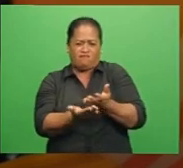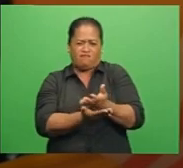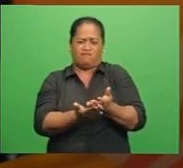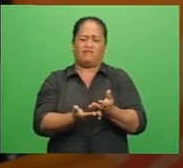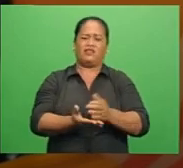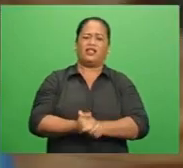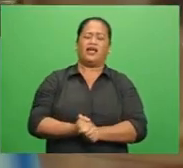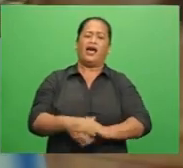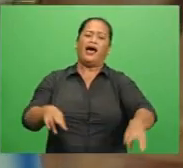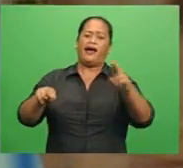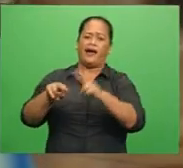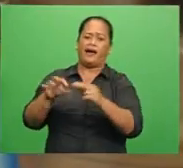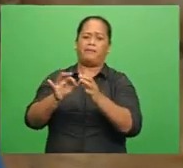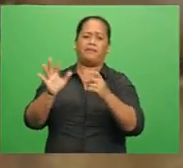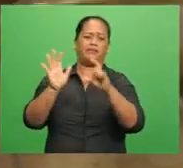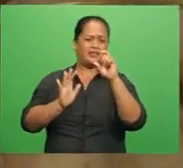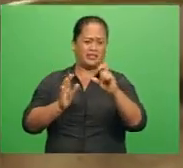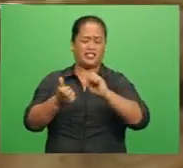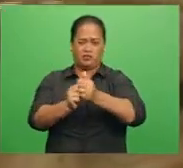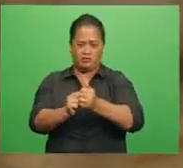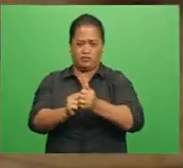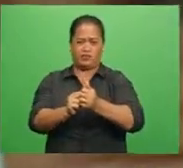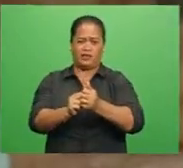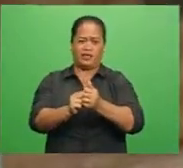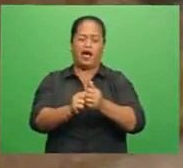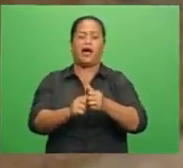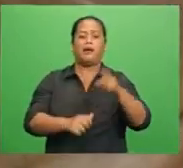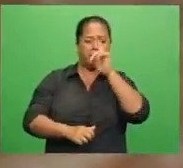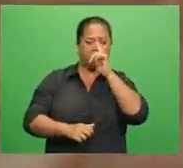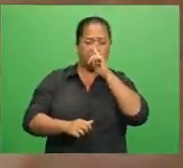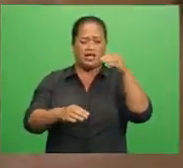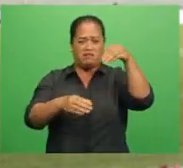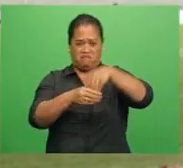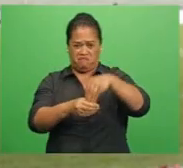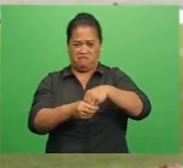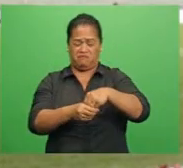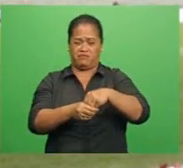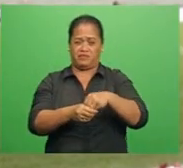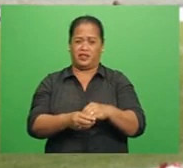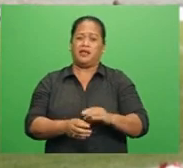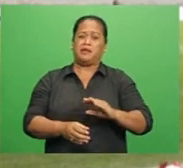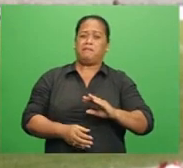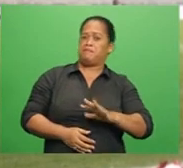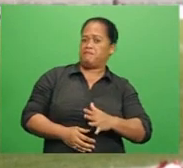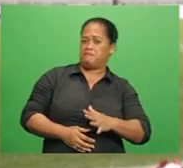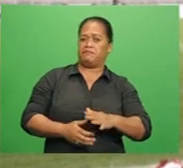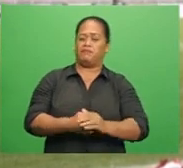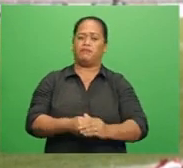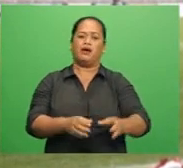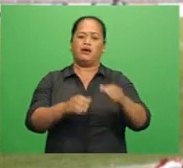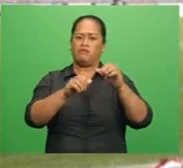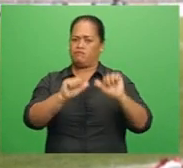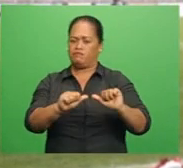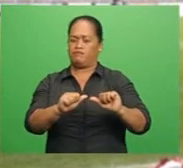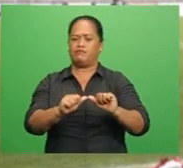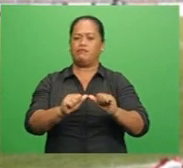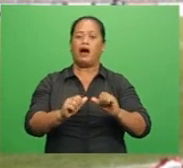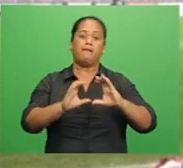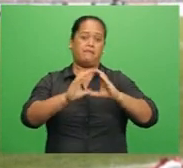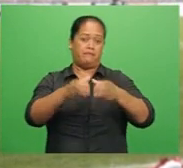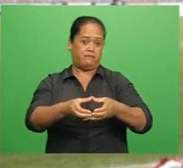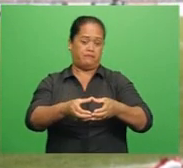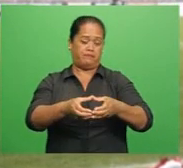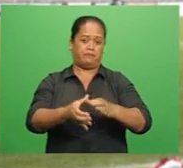if they get the green light, those involved may have to go into a protected bubble and no crowd will be allowed. Which means